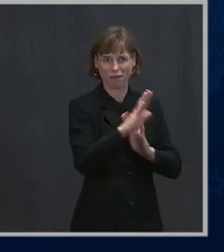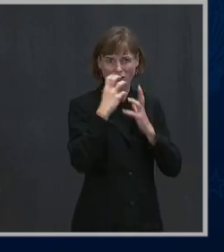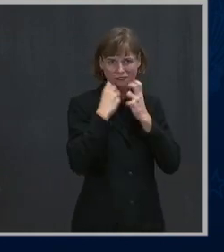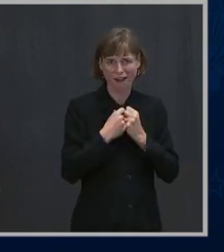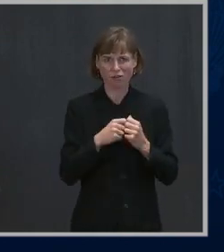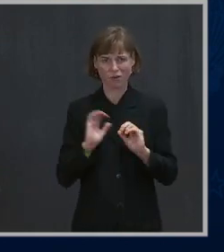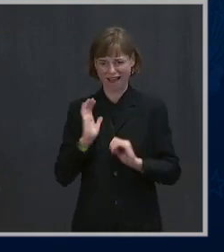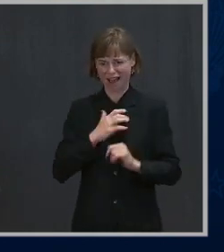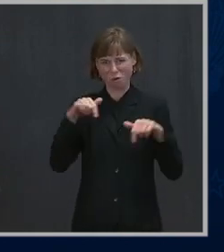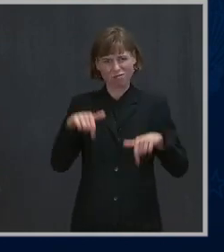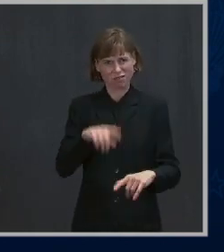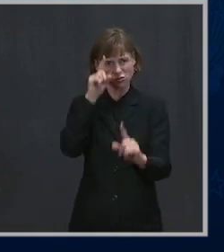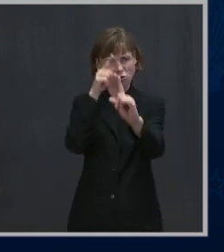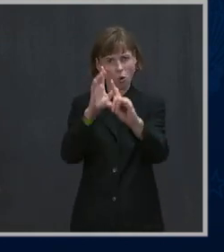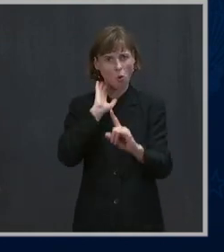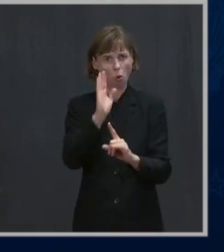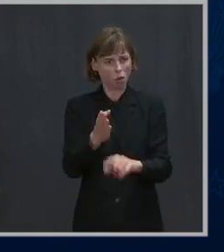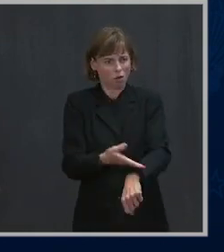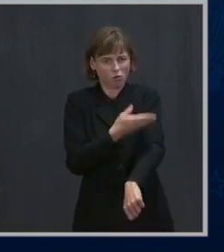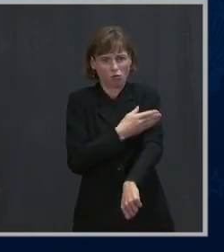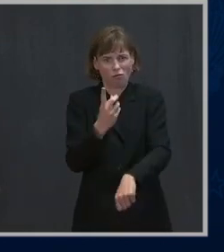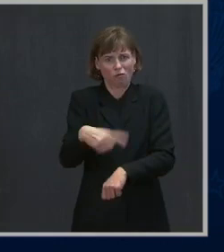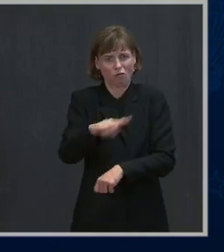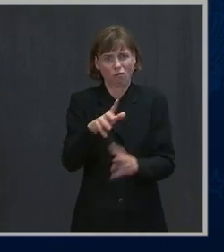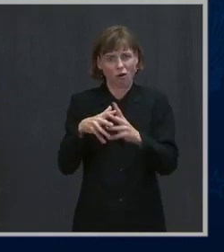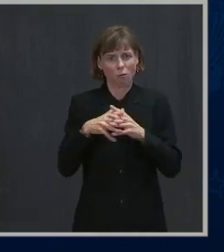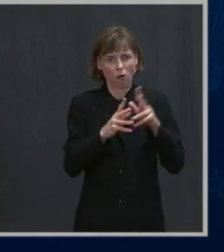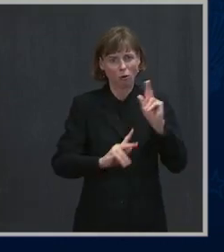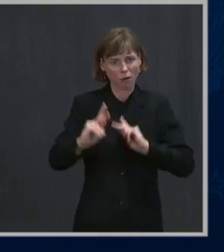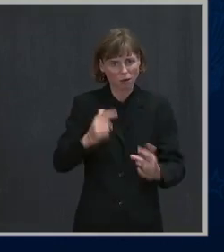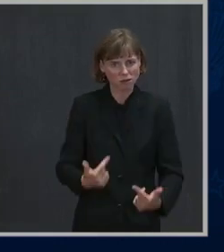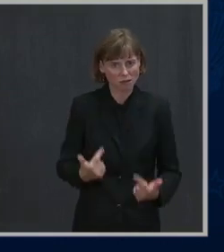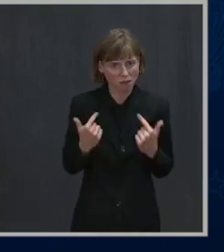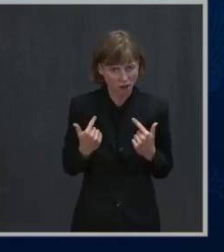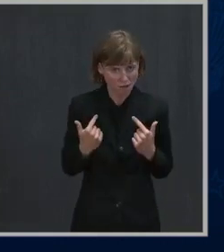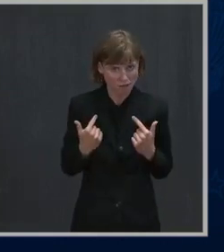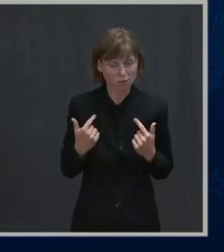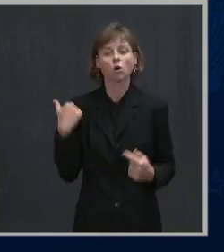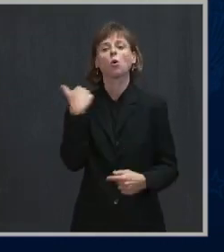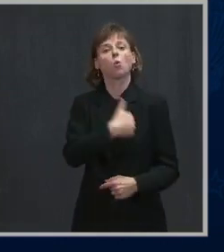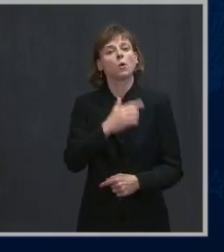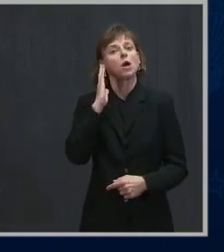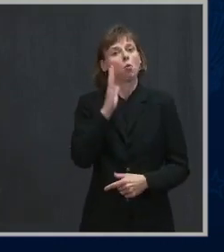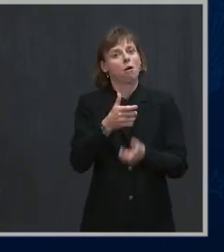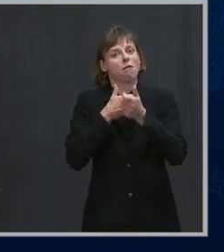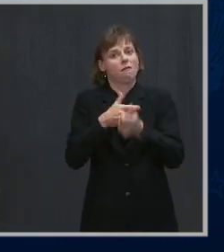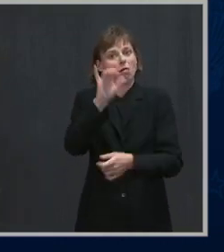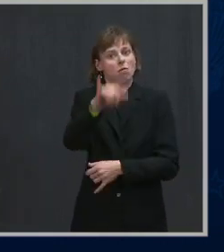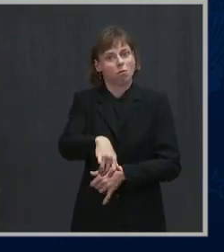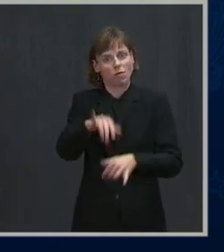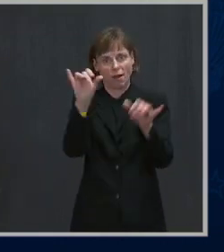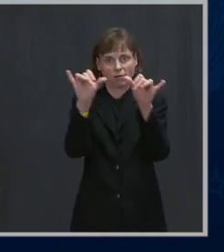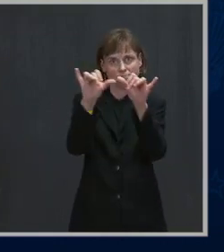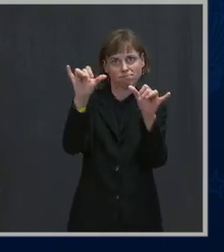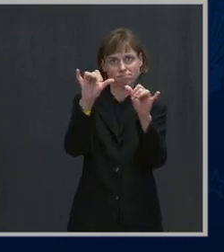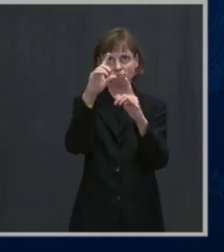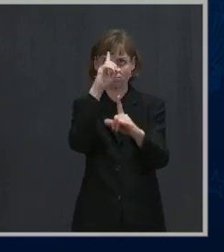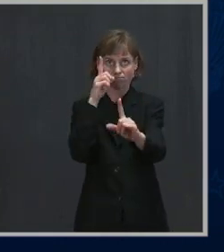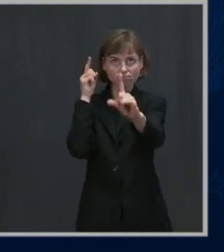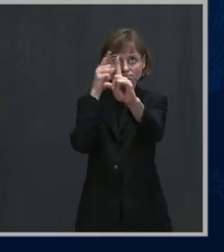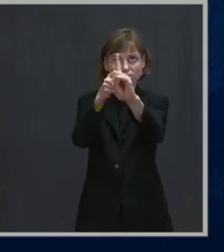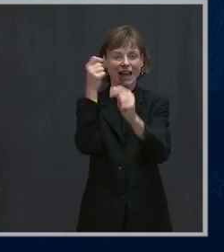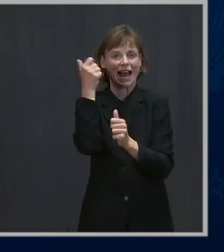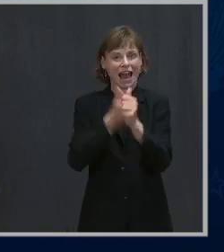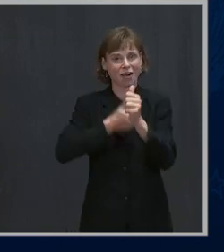lives just a little bit better we're going to hold ourselves to that standard every step of the way president biden and